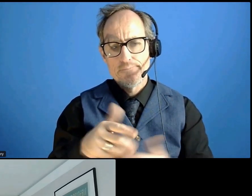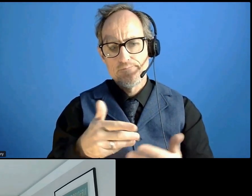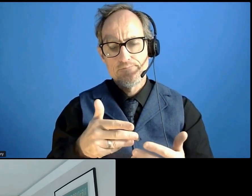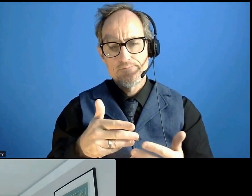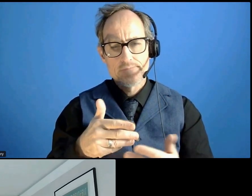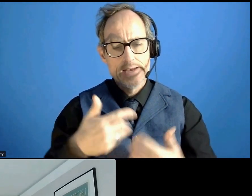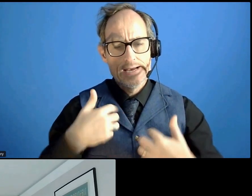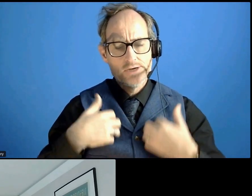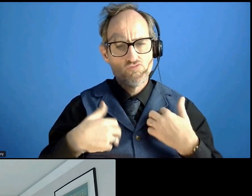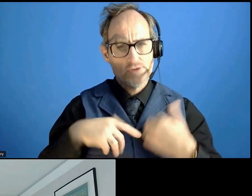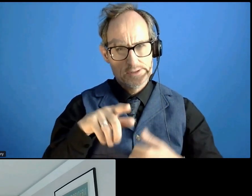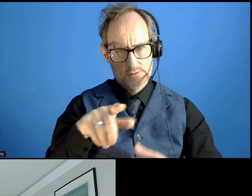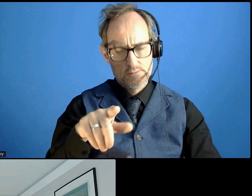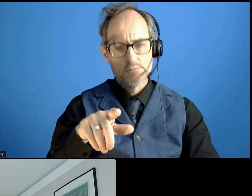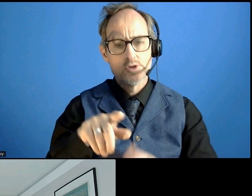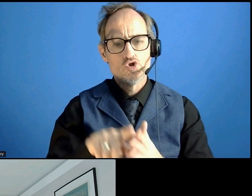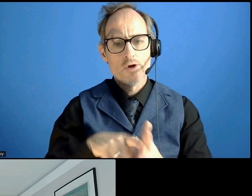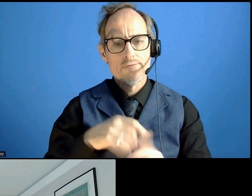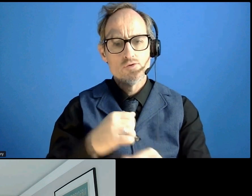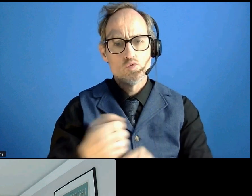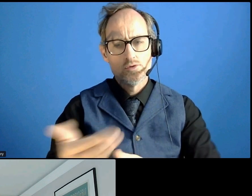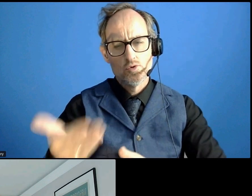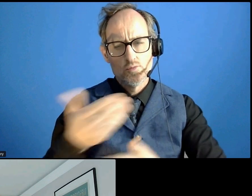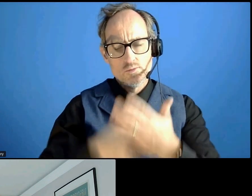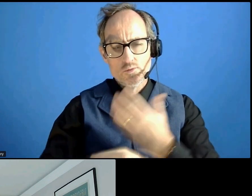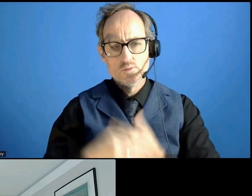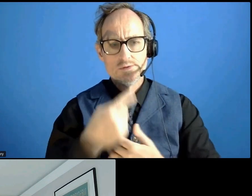identified groups that were almost seen as that's their